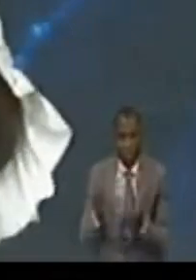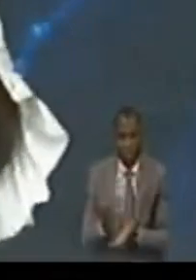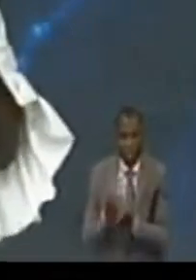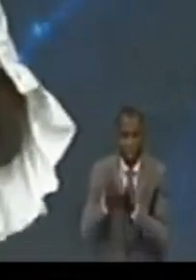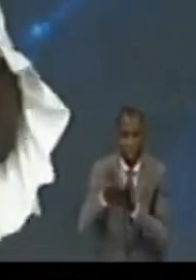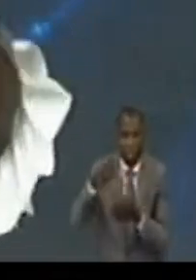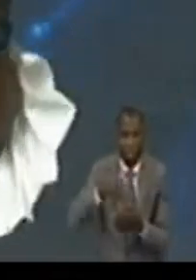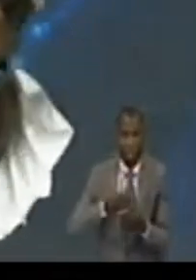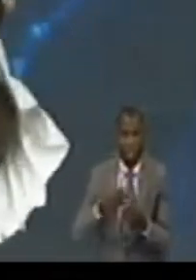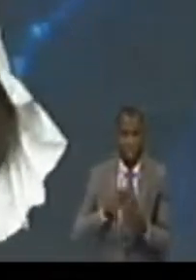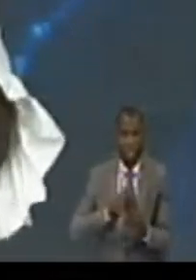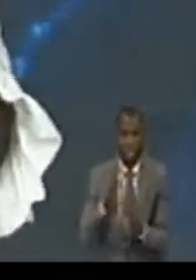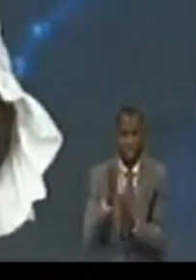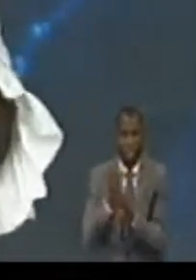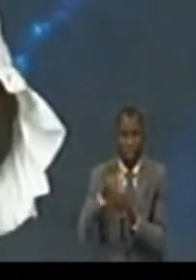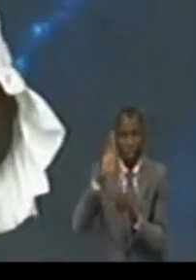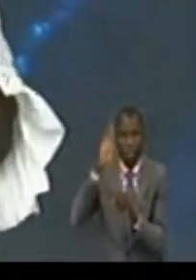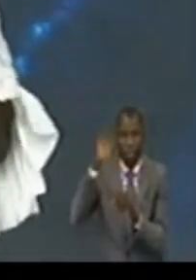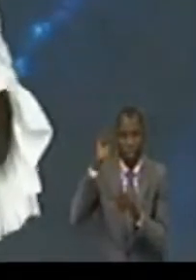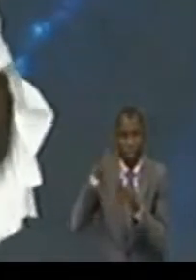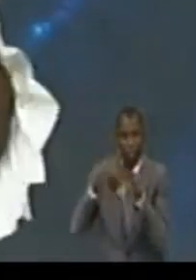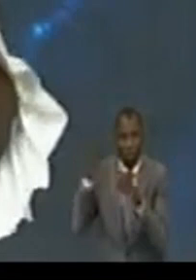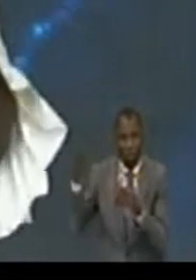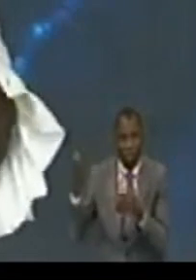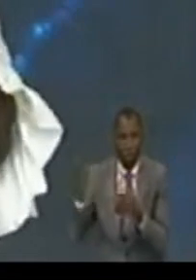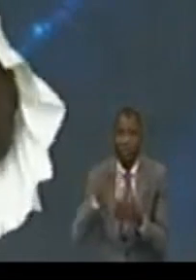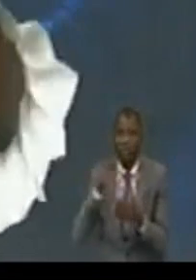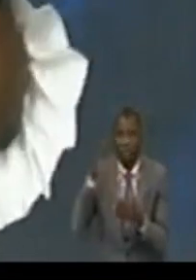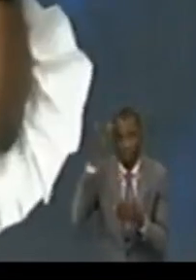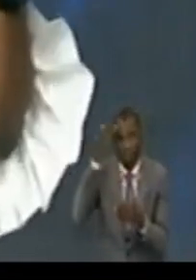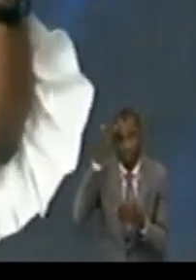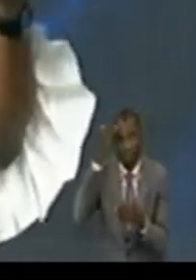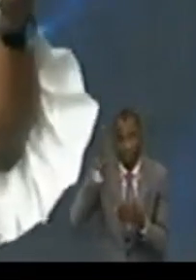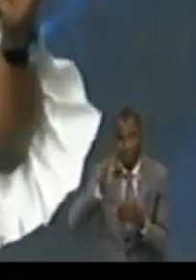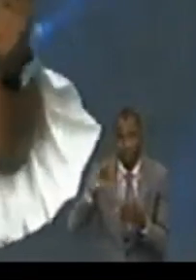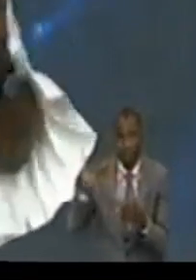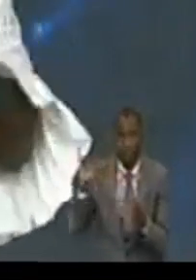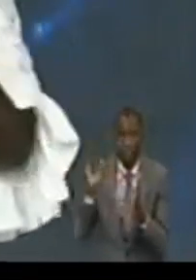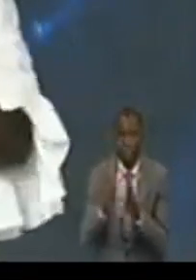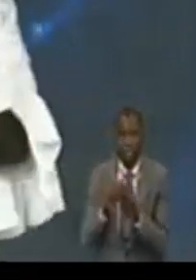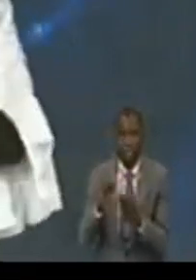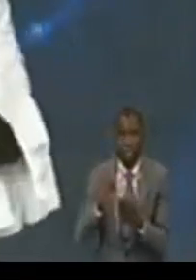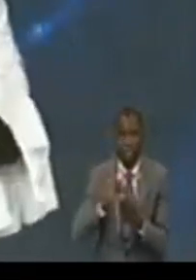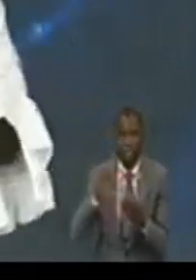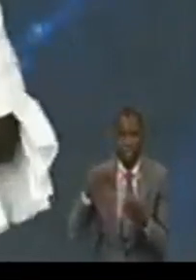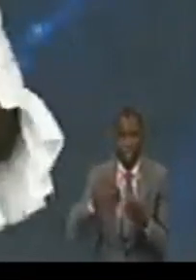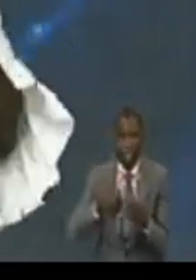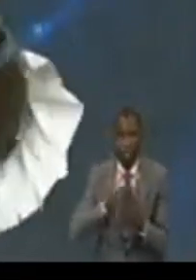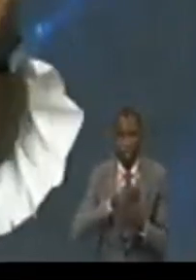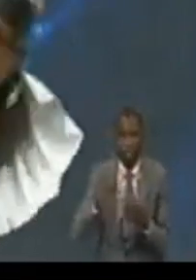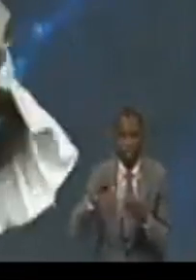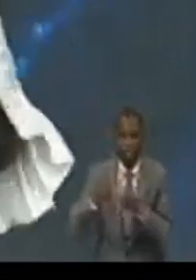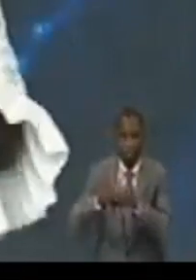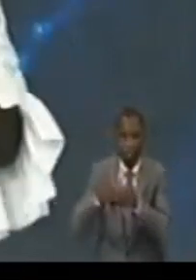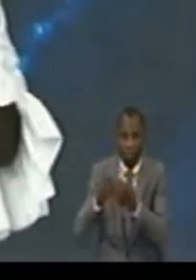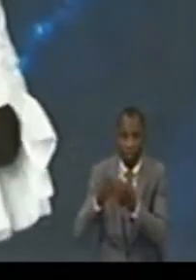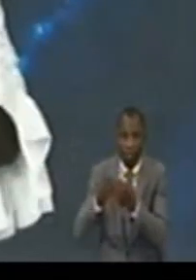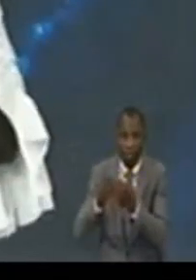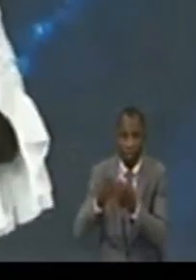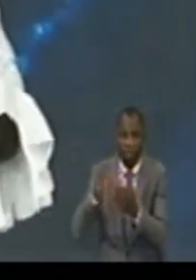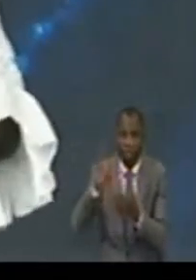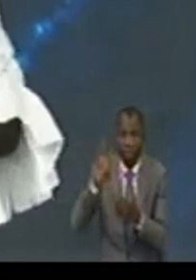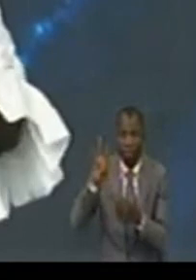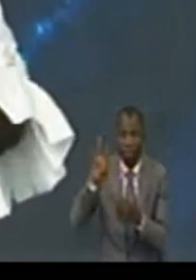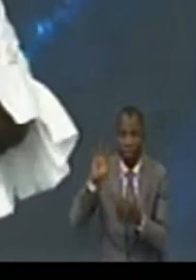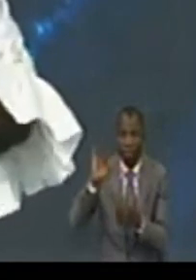there, not knowing that I've incurred a pelvic fracture. I was rushed to the